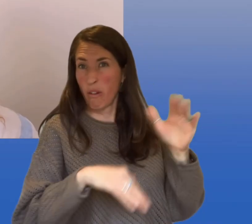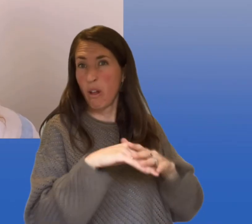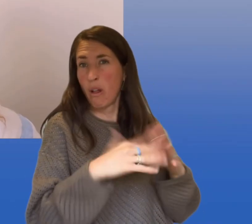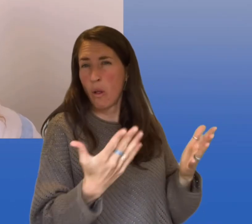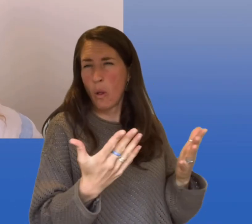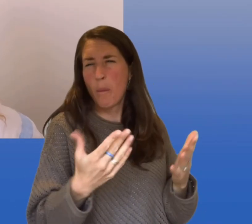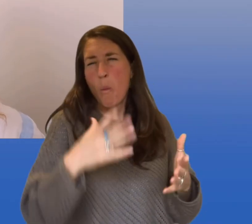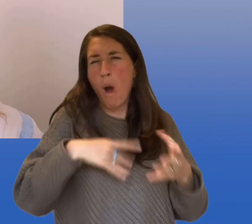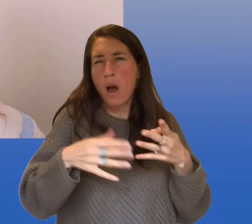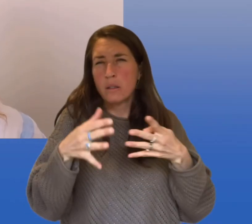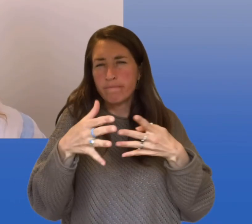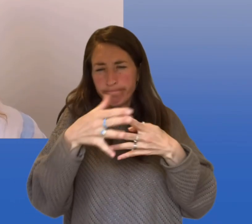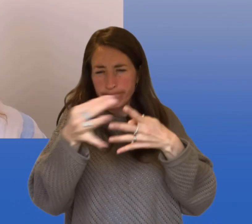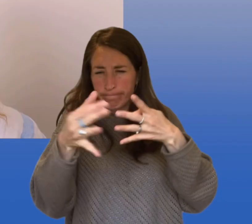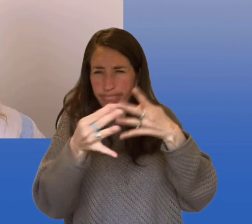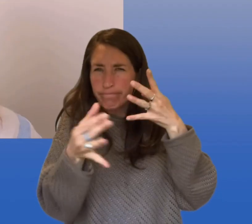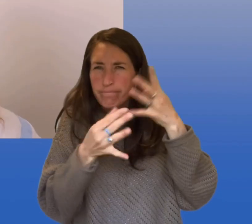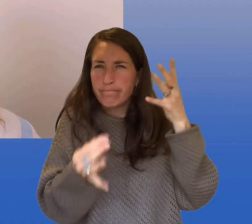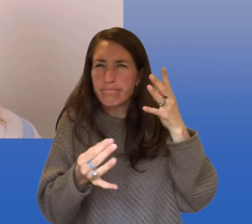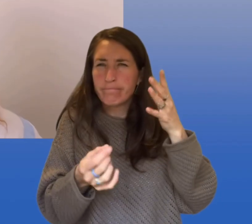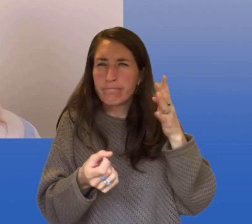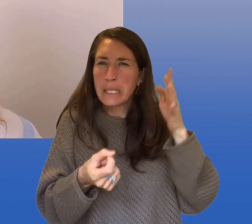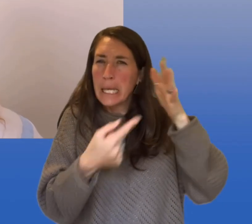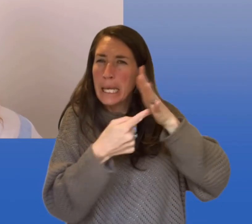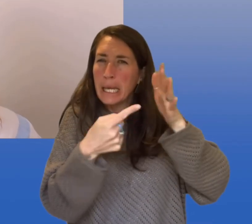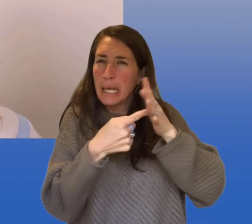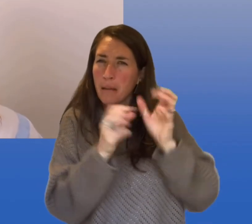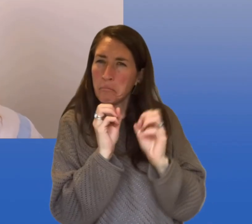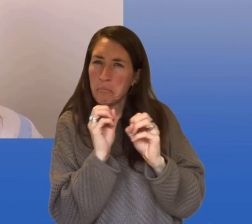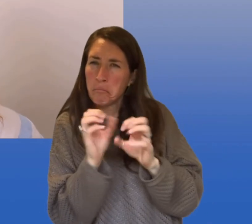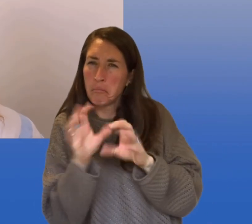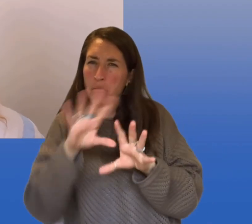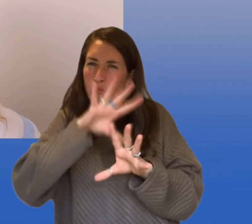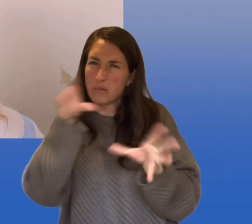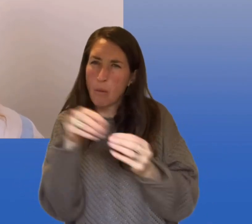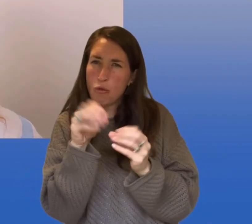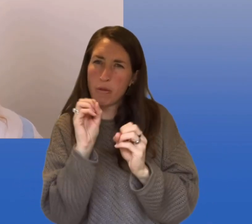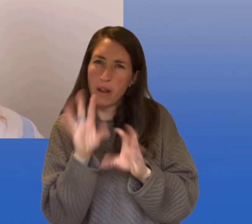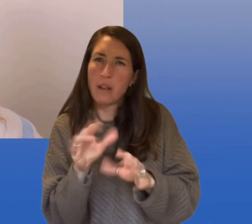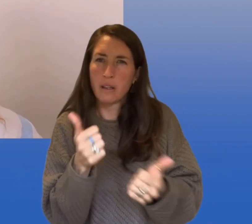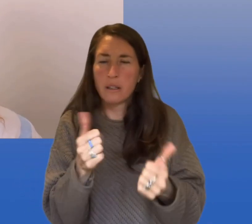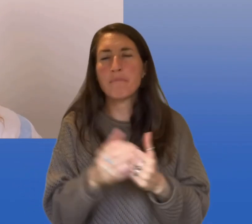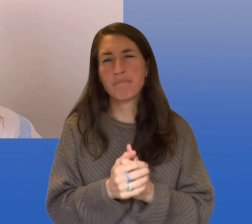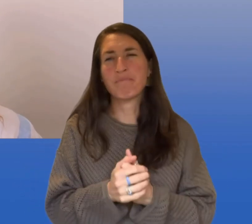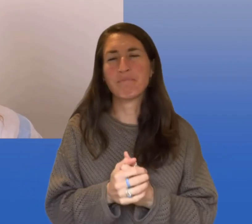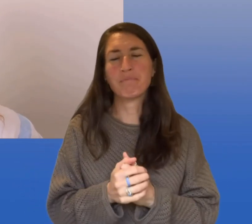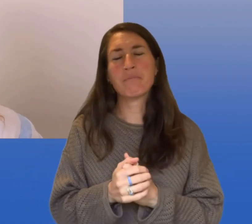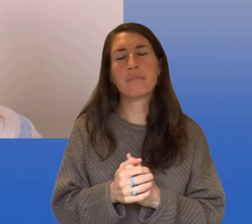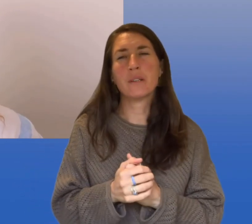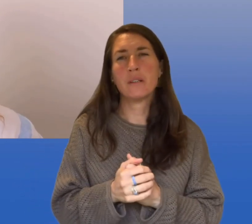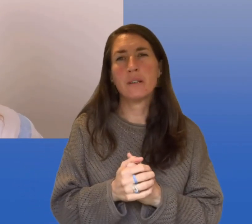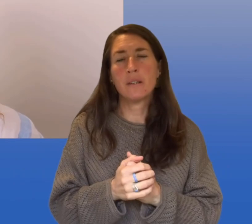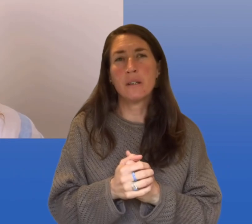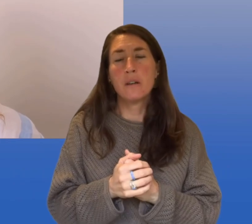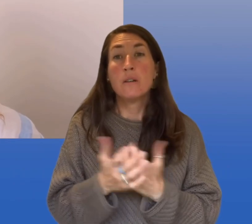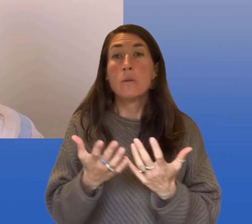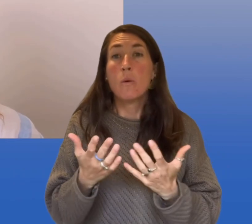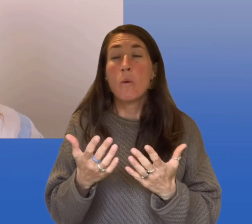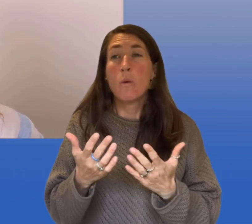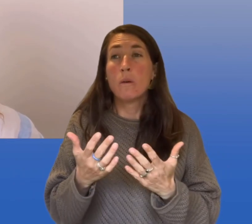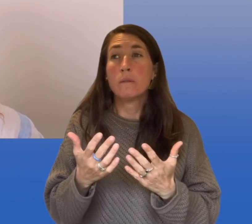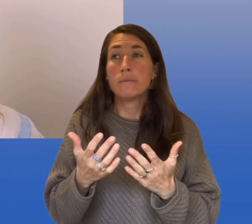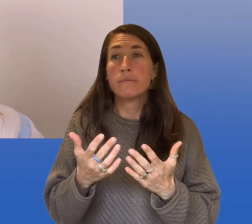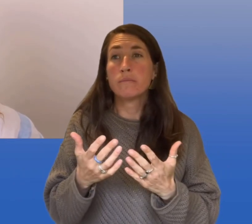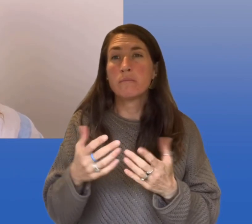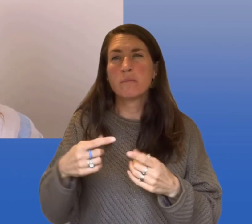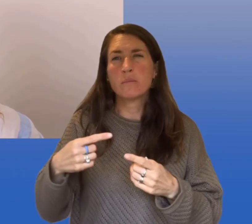few highlights, maybe for those of you who don't have time to watch the whole thing. So we did all of our usual business, so we always